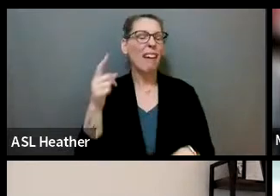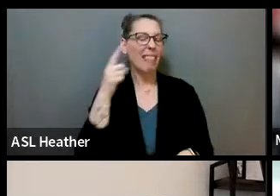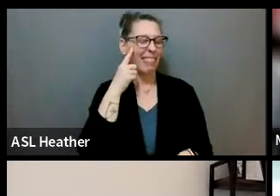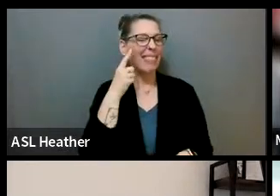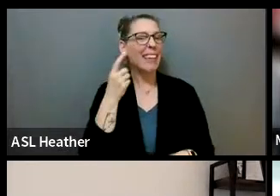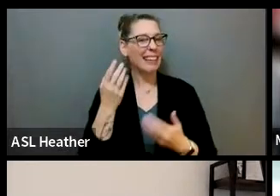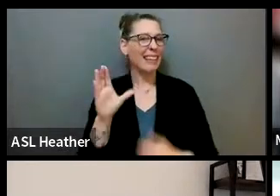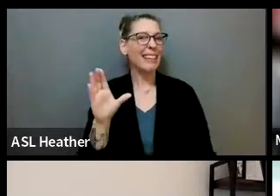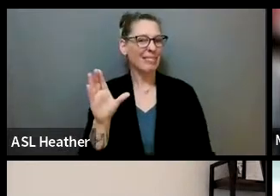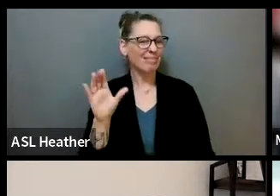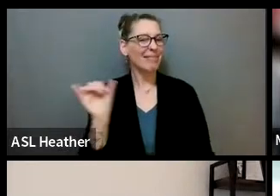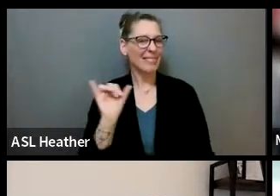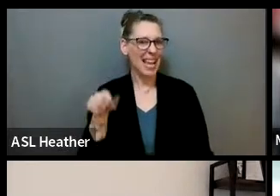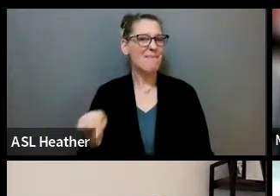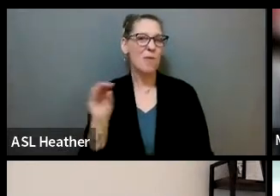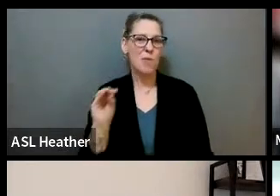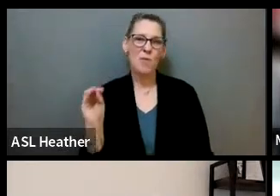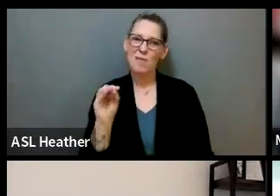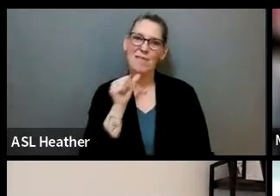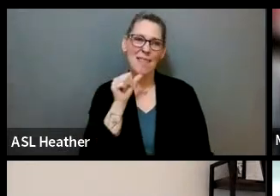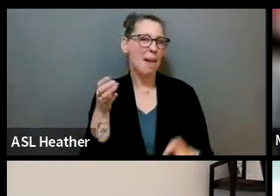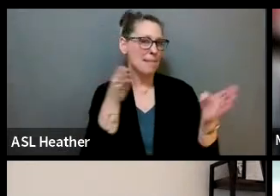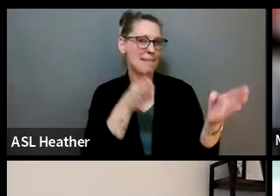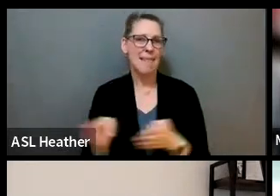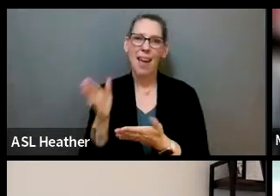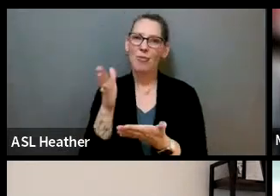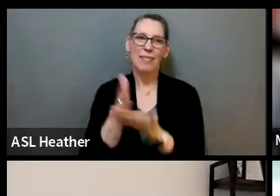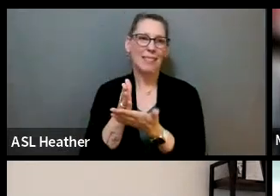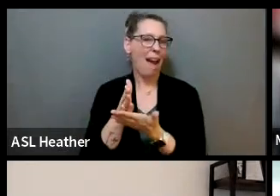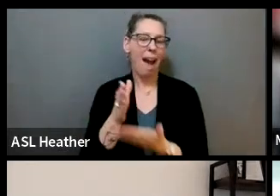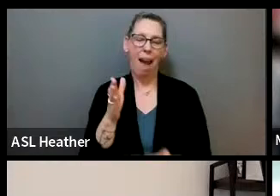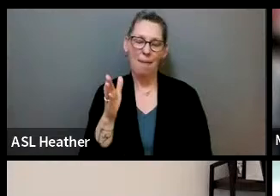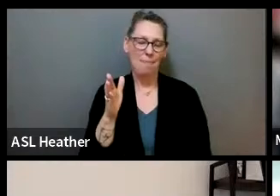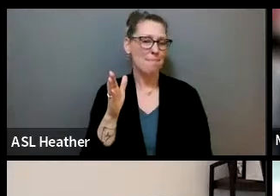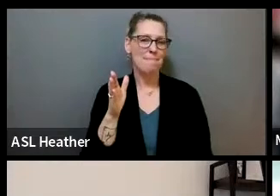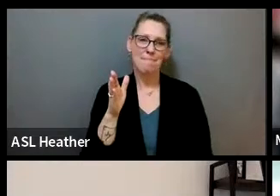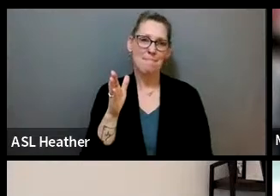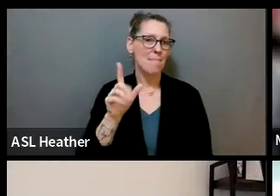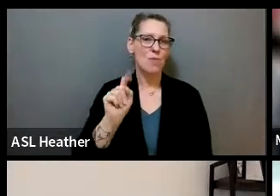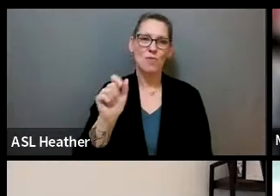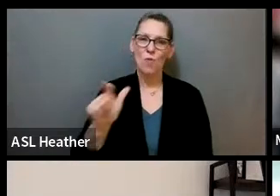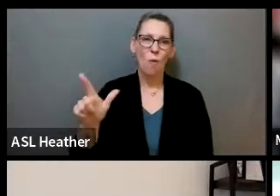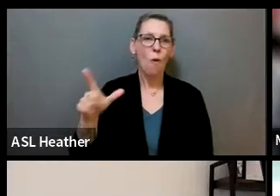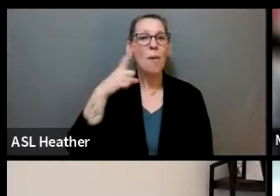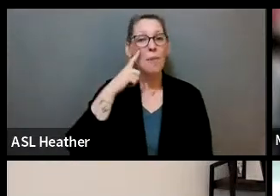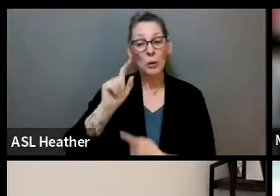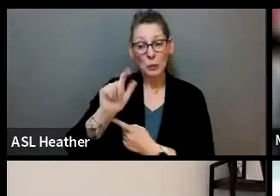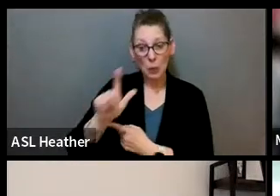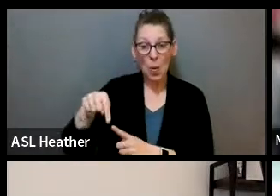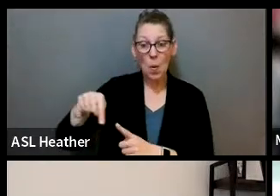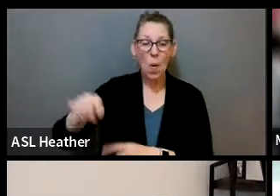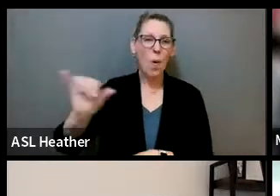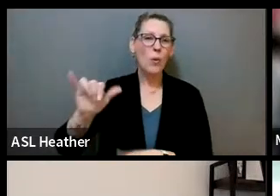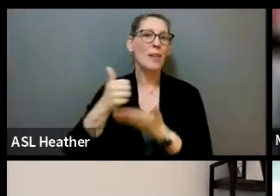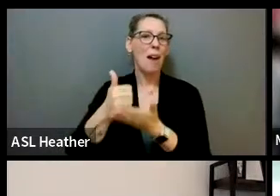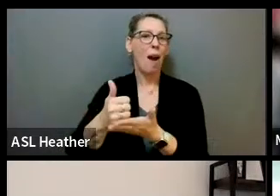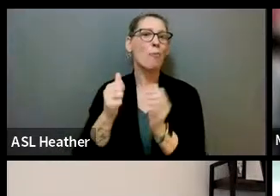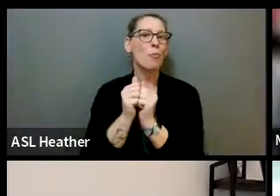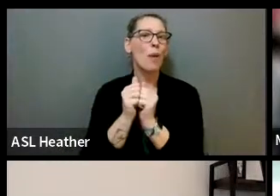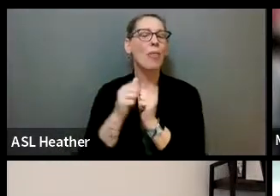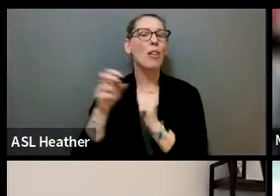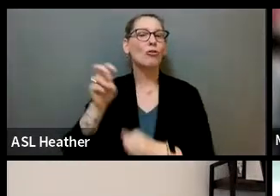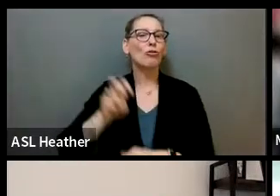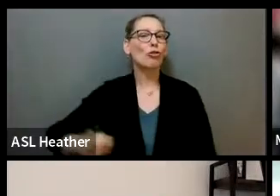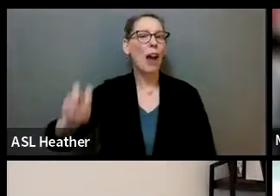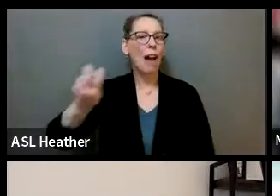not planning to remove any of those tolls once improvements were paid for, because tolls also help with travel reliability